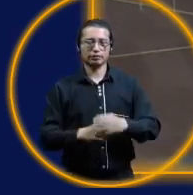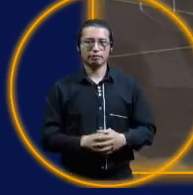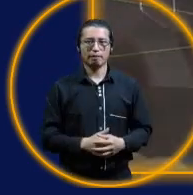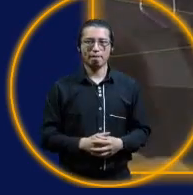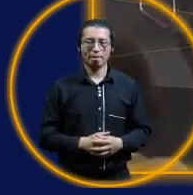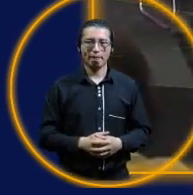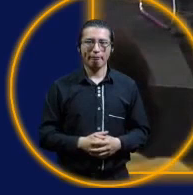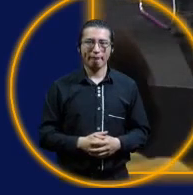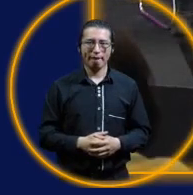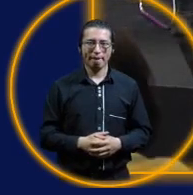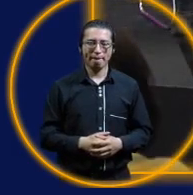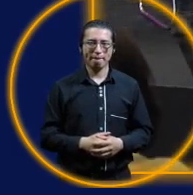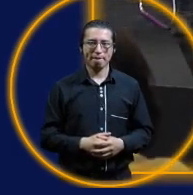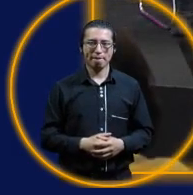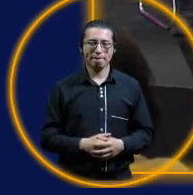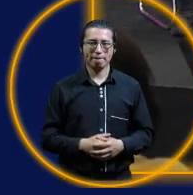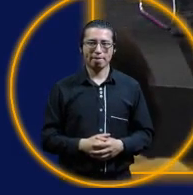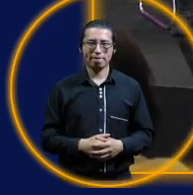Good question. Yeah, really good question.